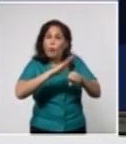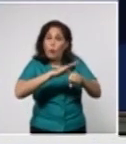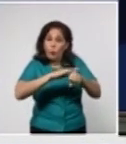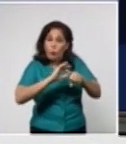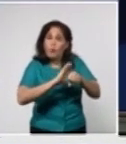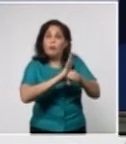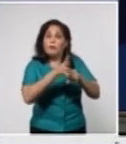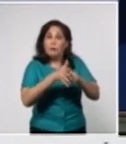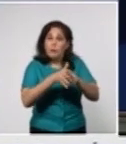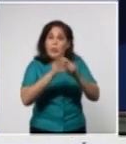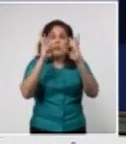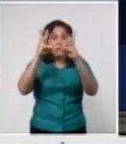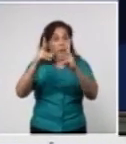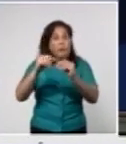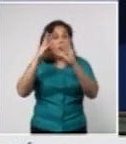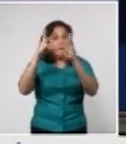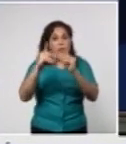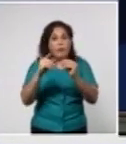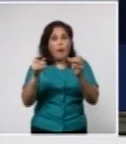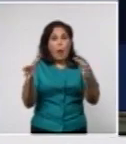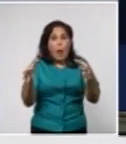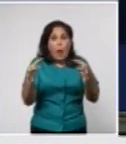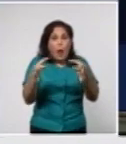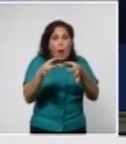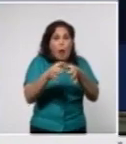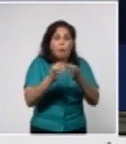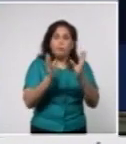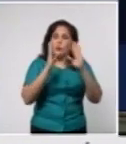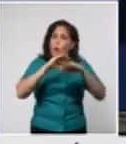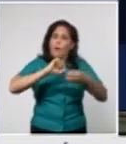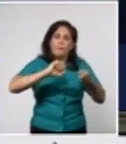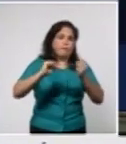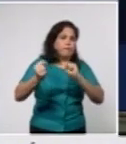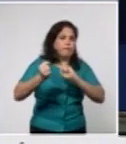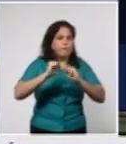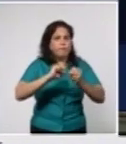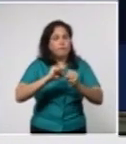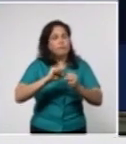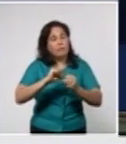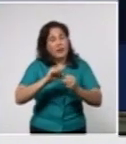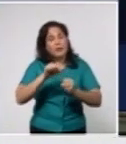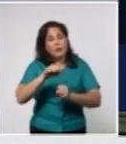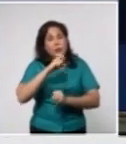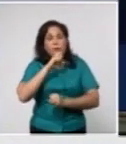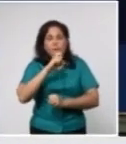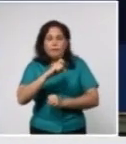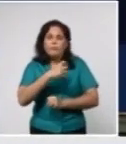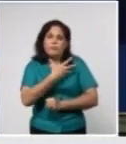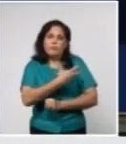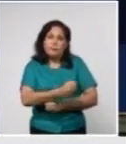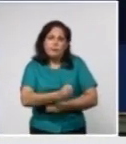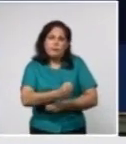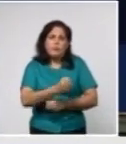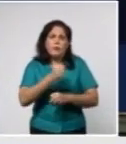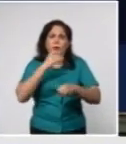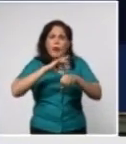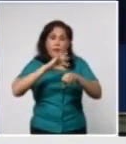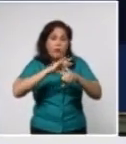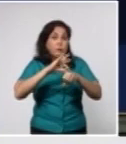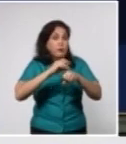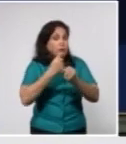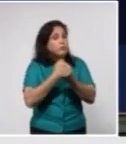3,373 deaths in just one day due to this disease, in just one day, it definitely speaks